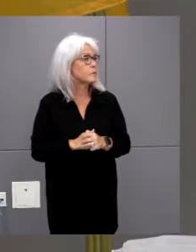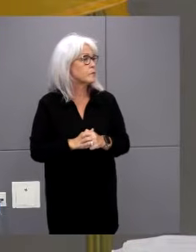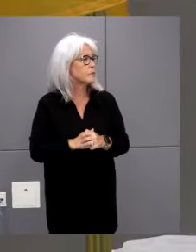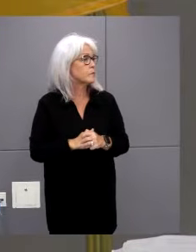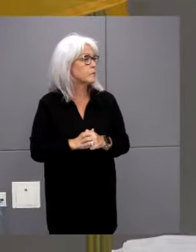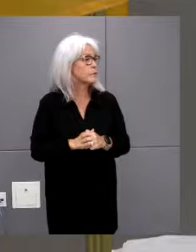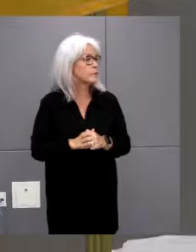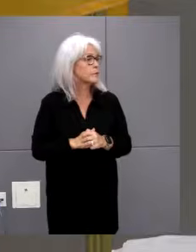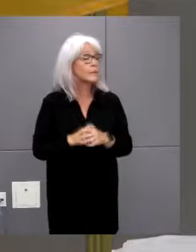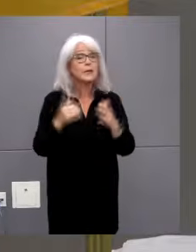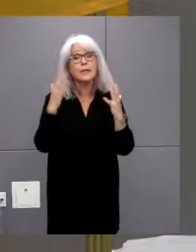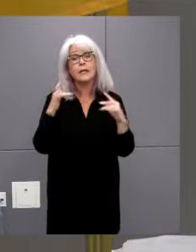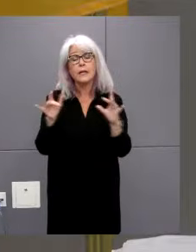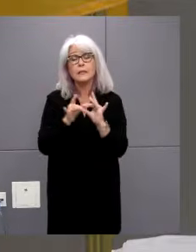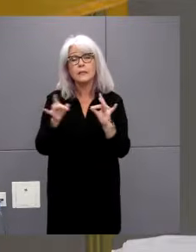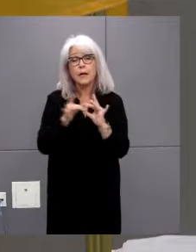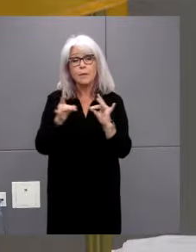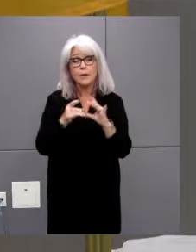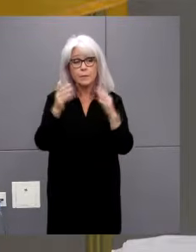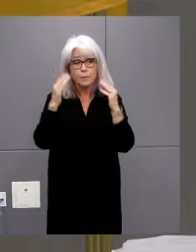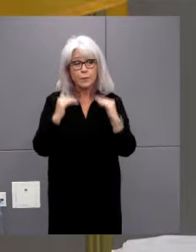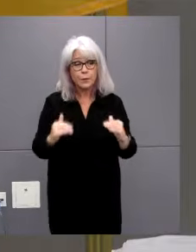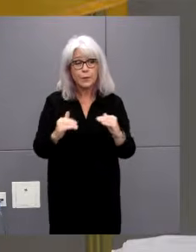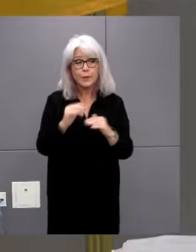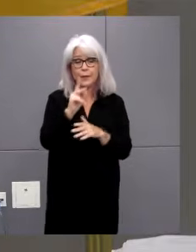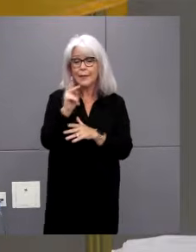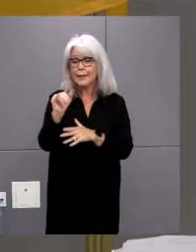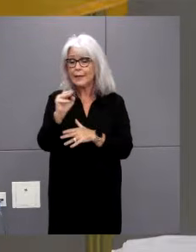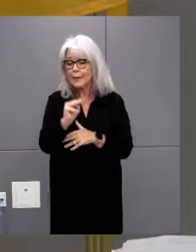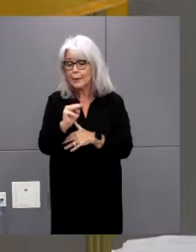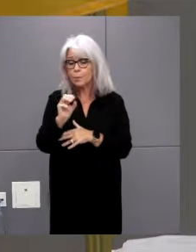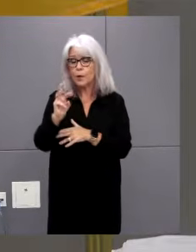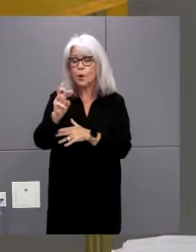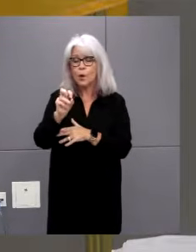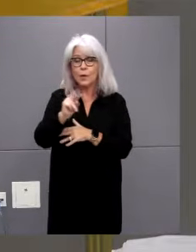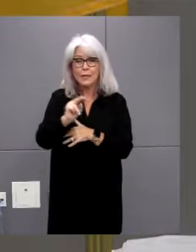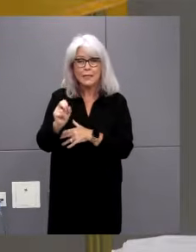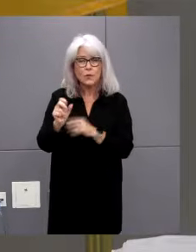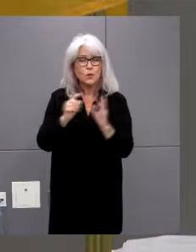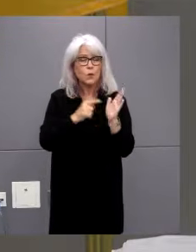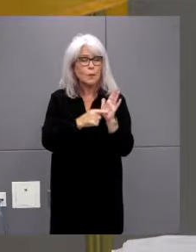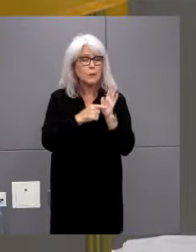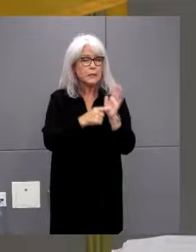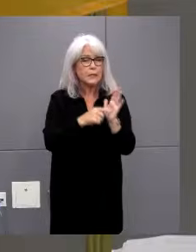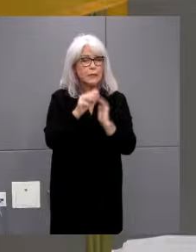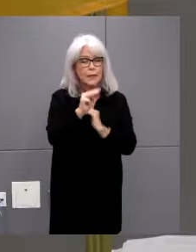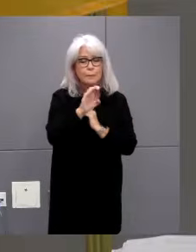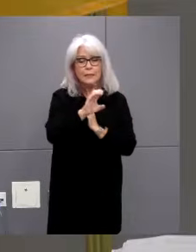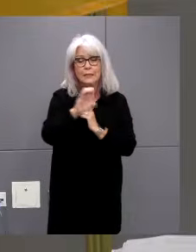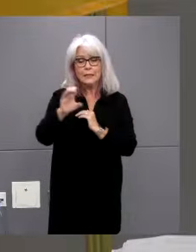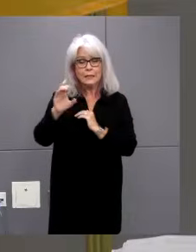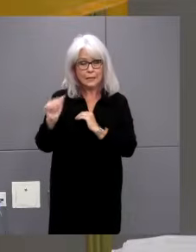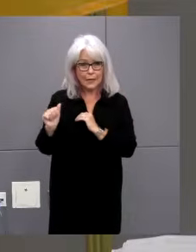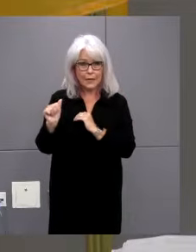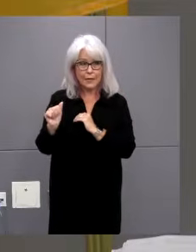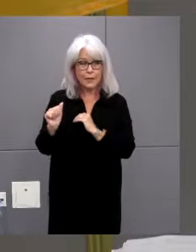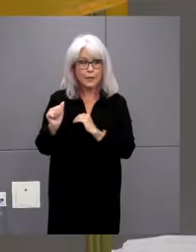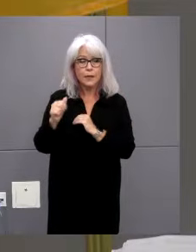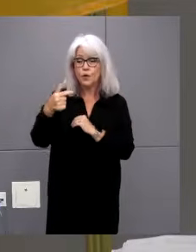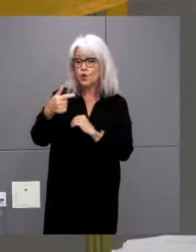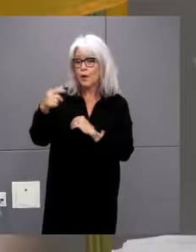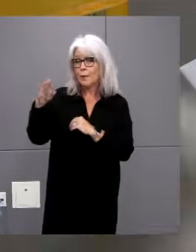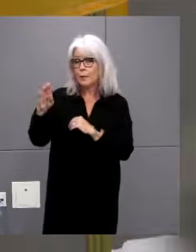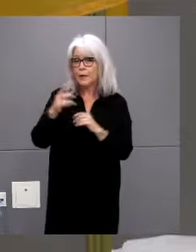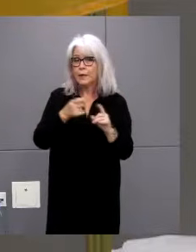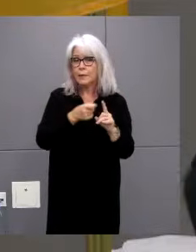The next comment has been submitted by Kim Owens, representing the MCCEA, and from Graham Blank on the topic of